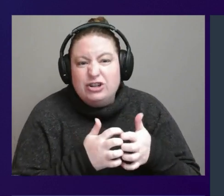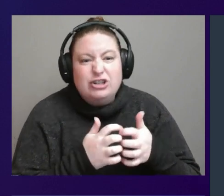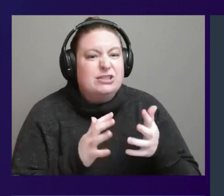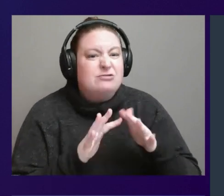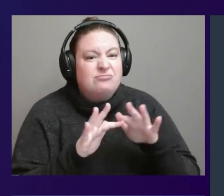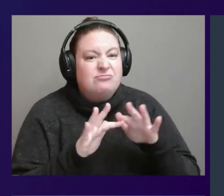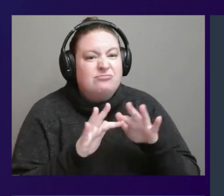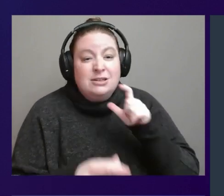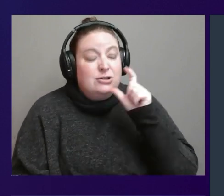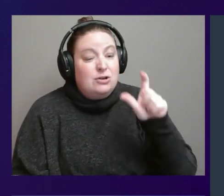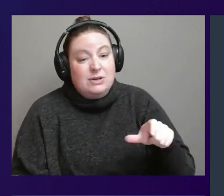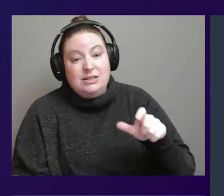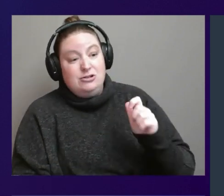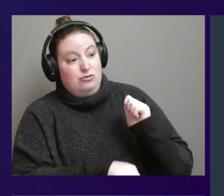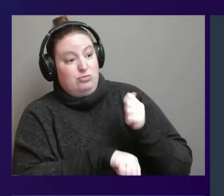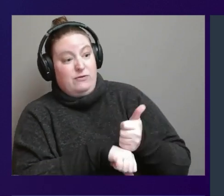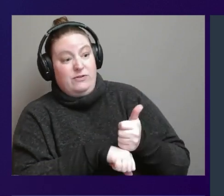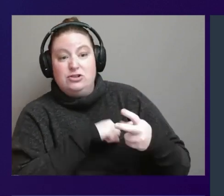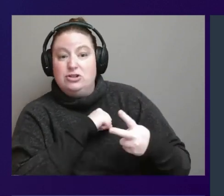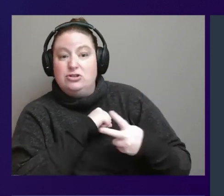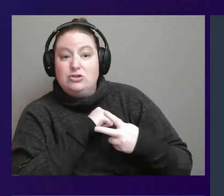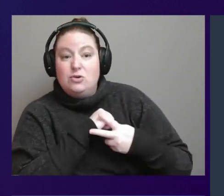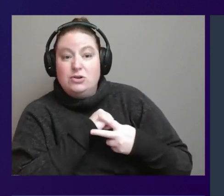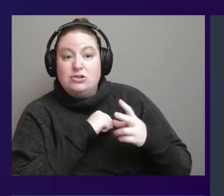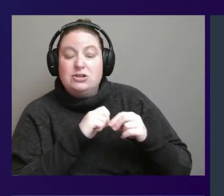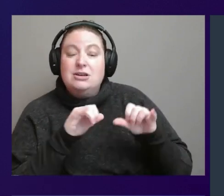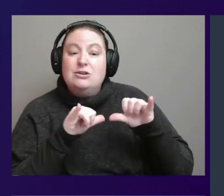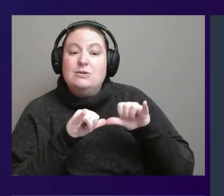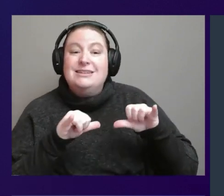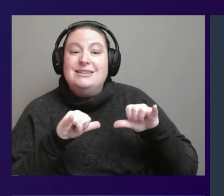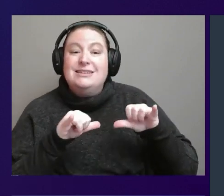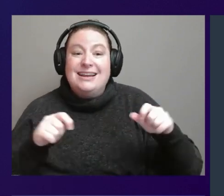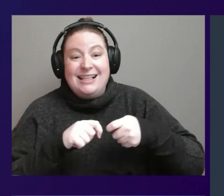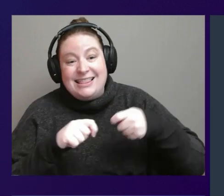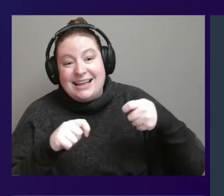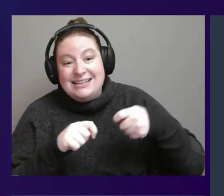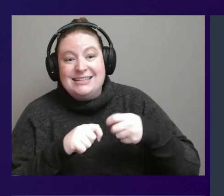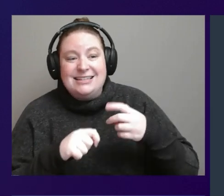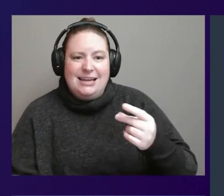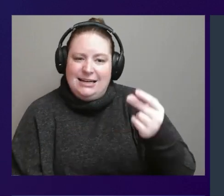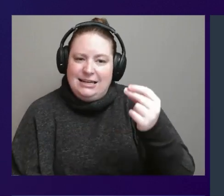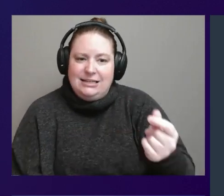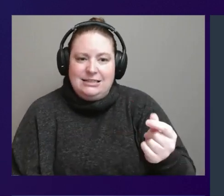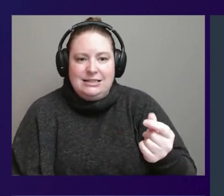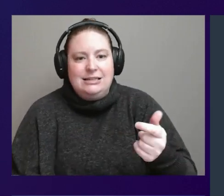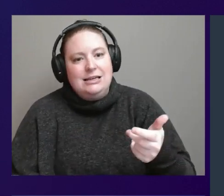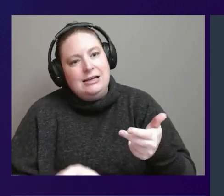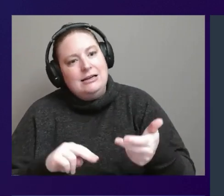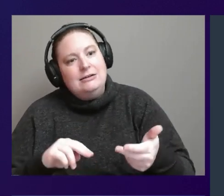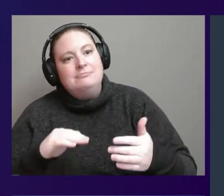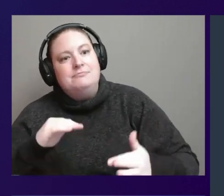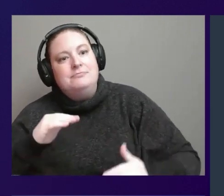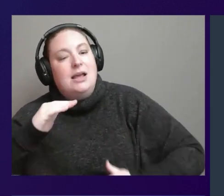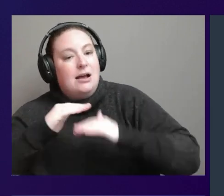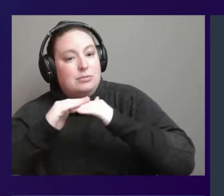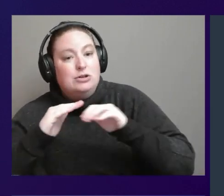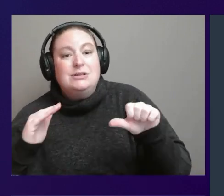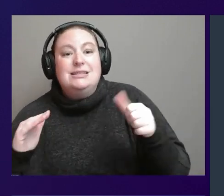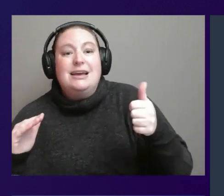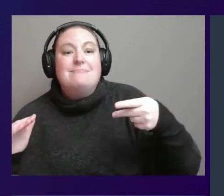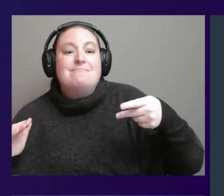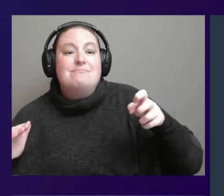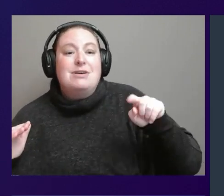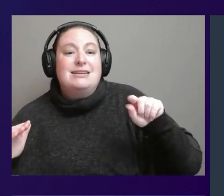storage ahead of time, and you can scale elastically and instantly up to tens of petabytes of capacity. It